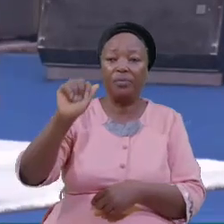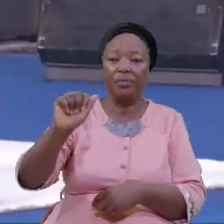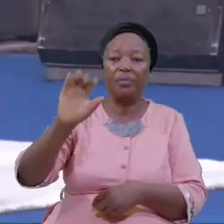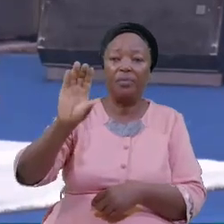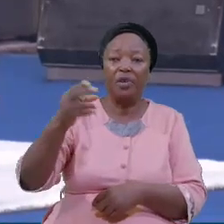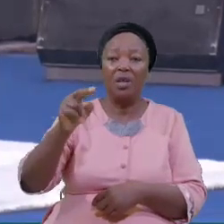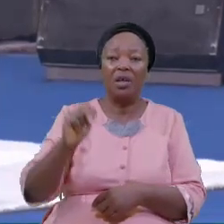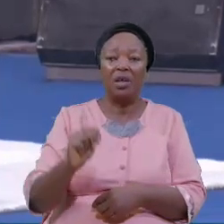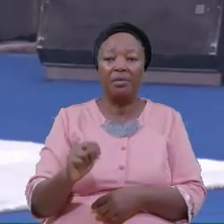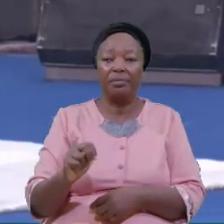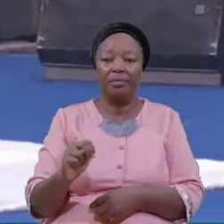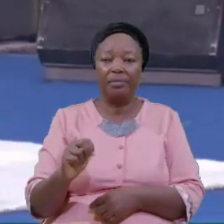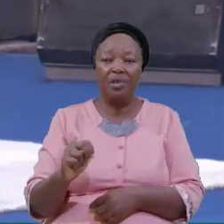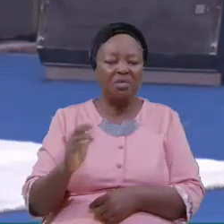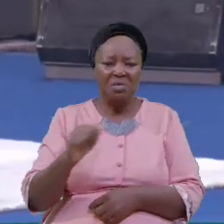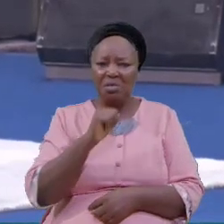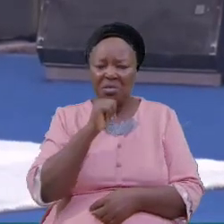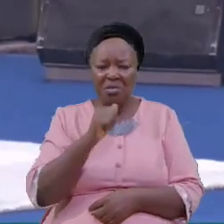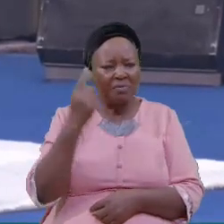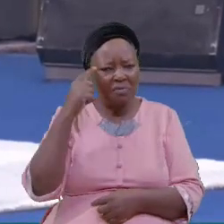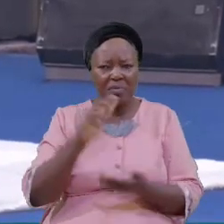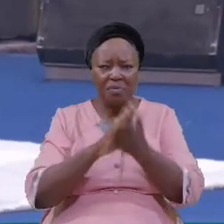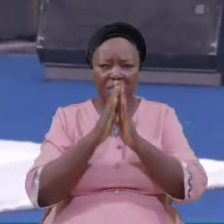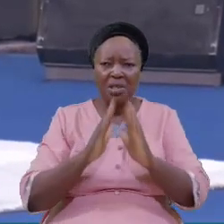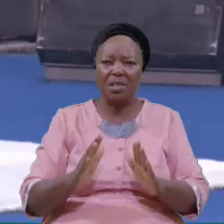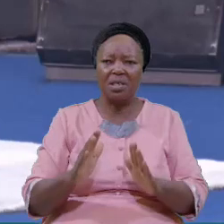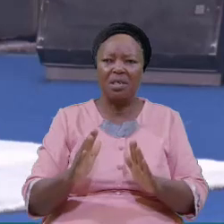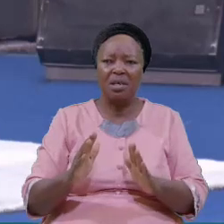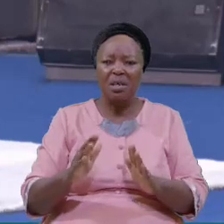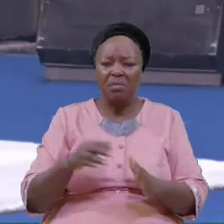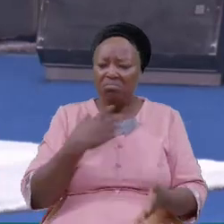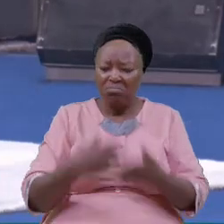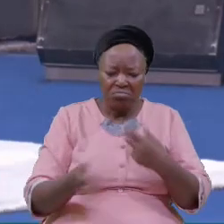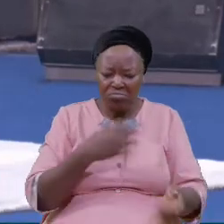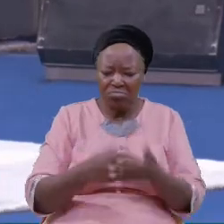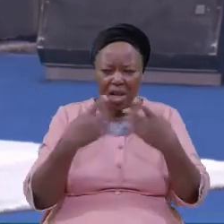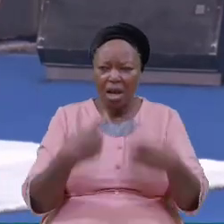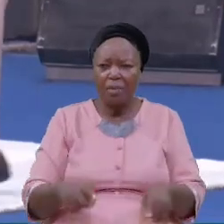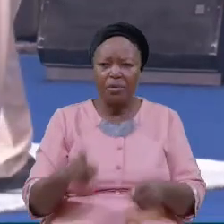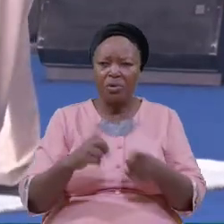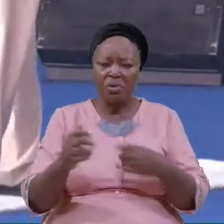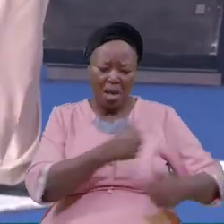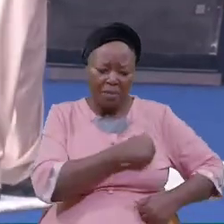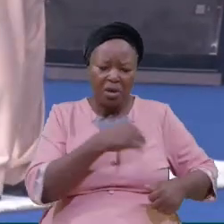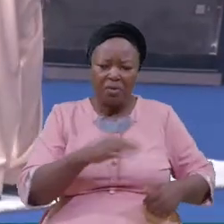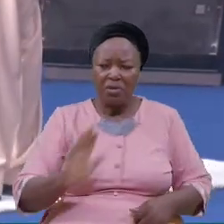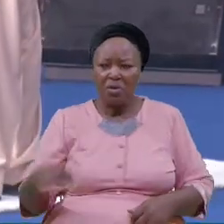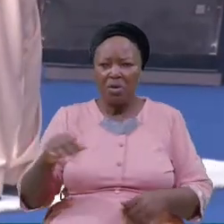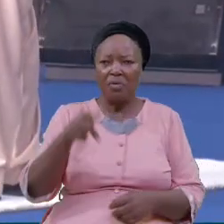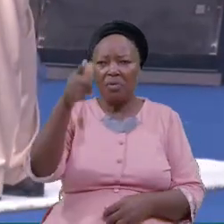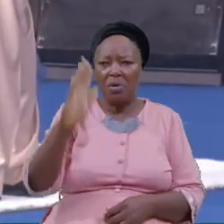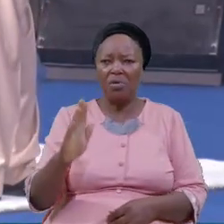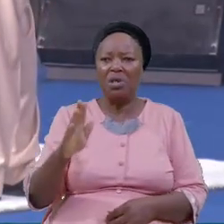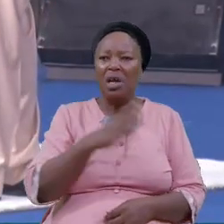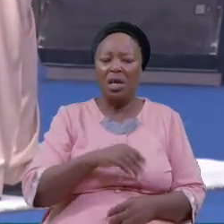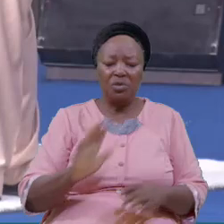it wasn't for peace. Whatever happens to the army of the children of God, of the children of Israel, many